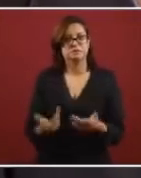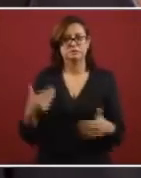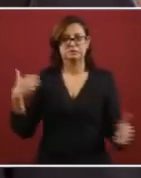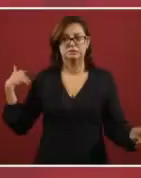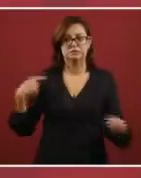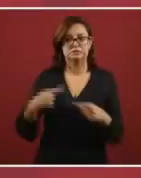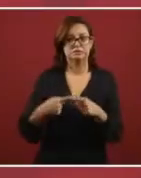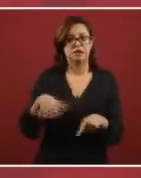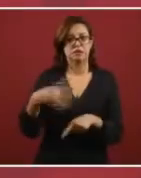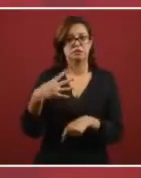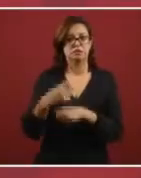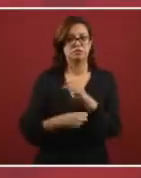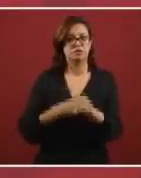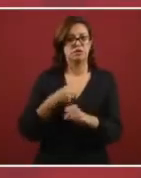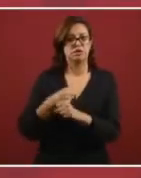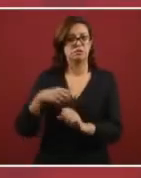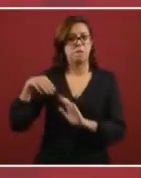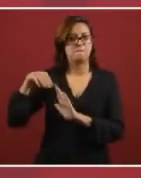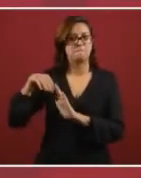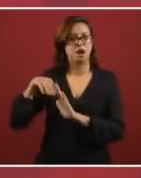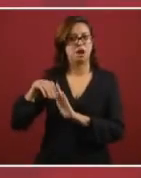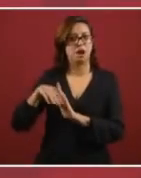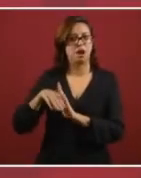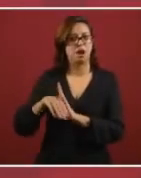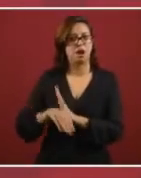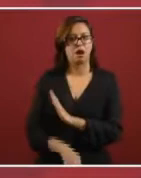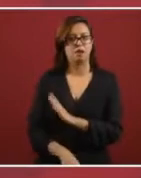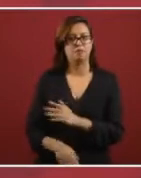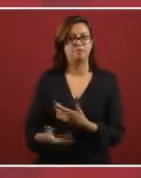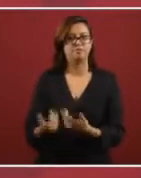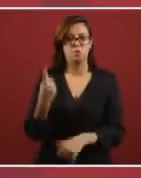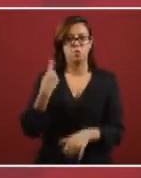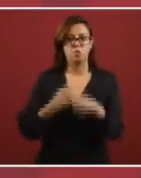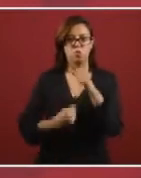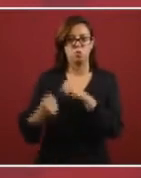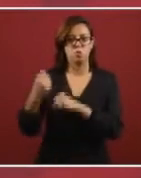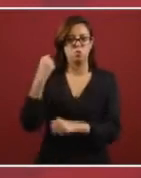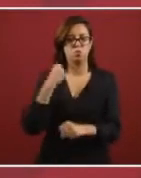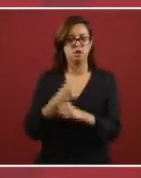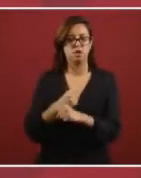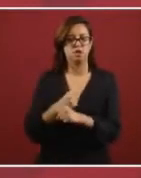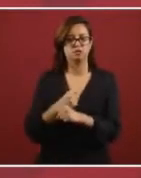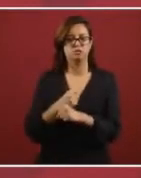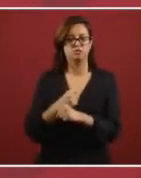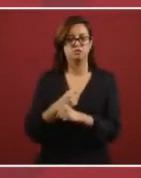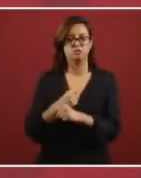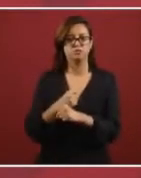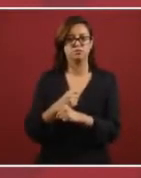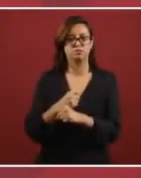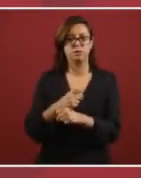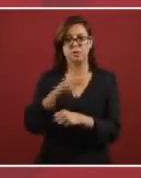the fall that started, or decline that started 14 years ago. And last year,